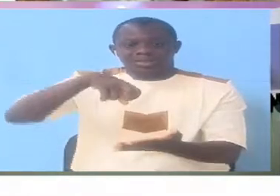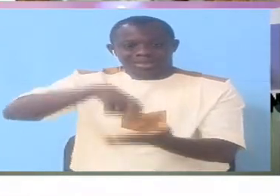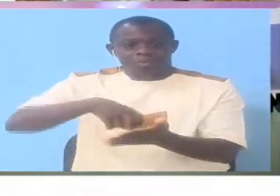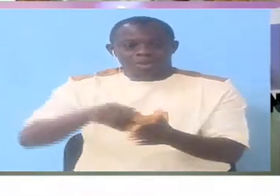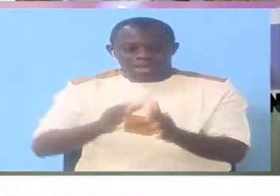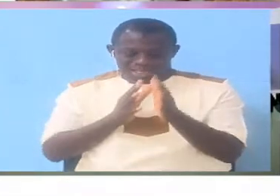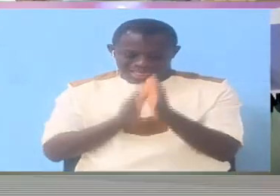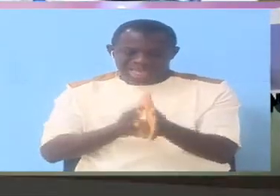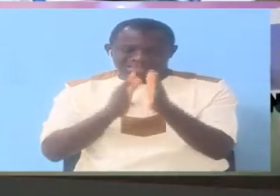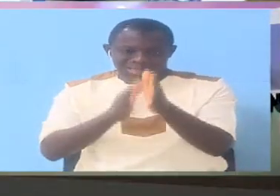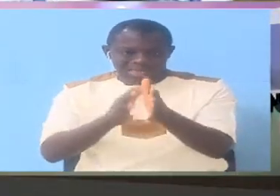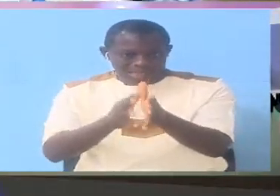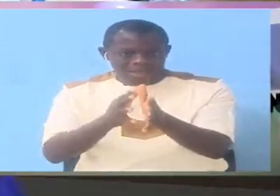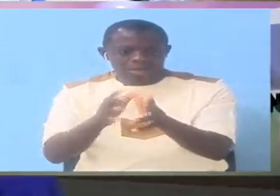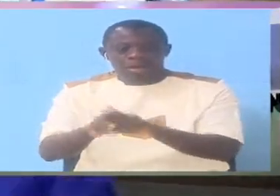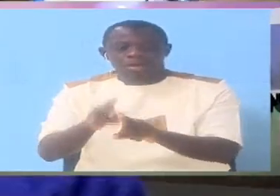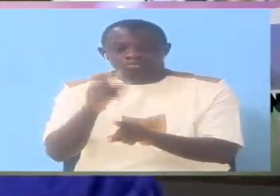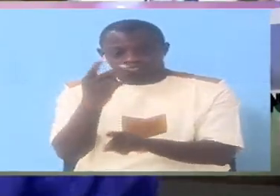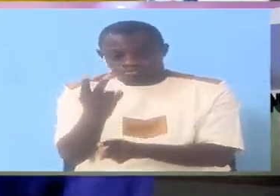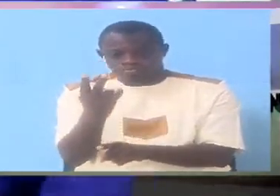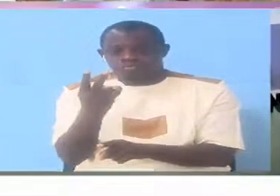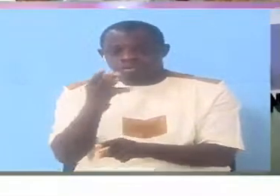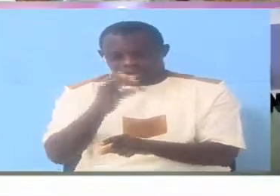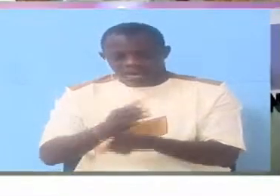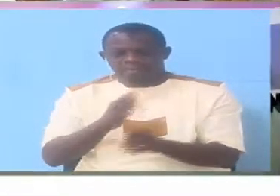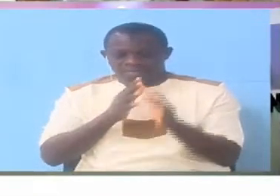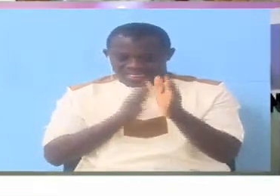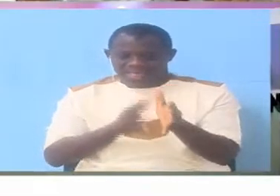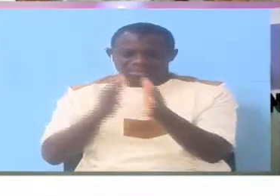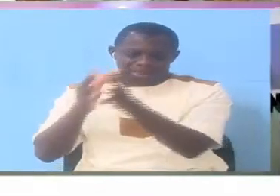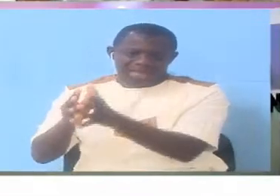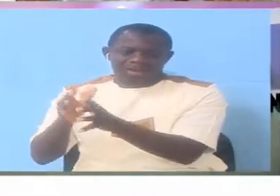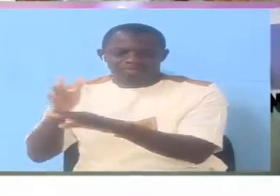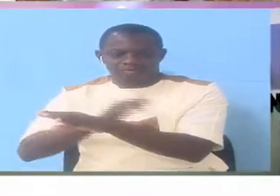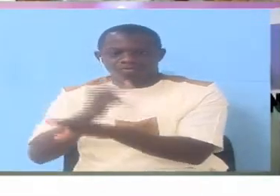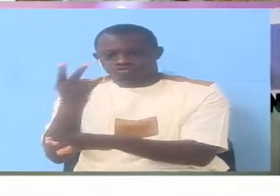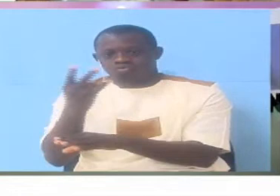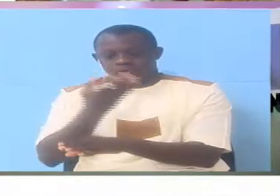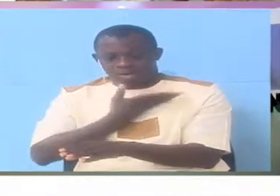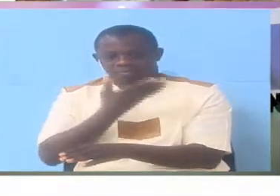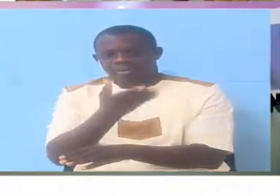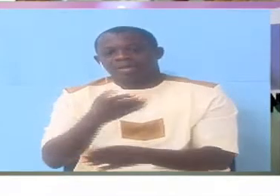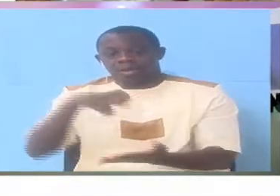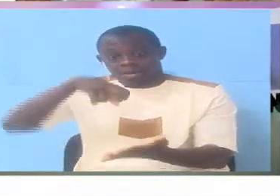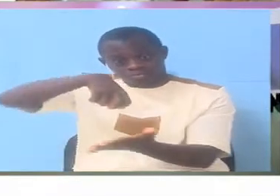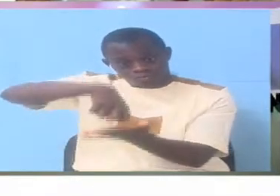recall him slapping them. They were kneeling down in 2 rows. Yes.